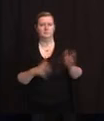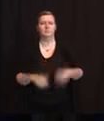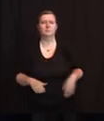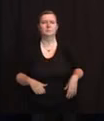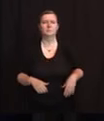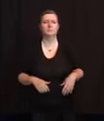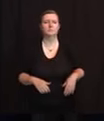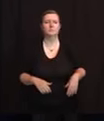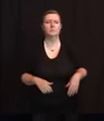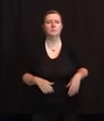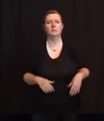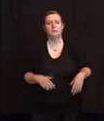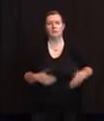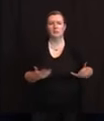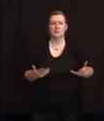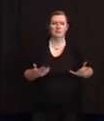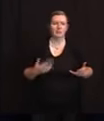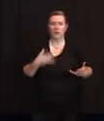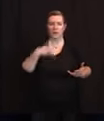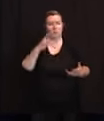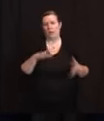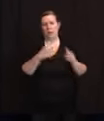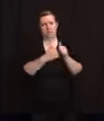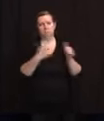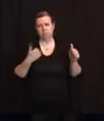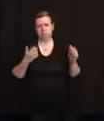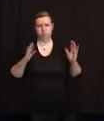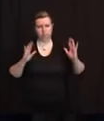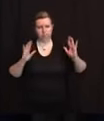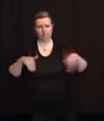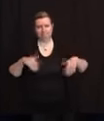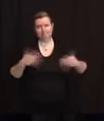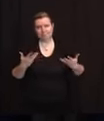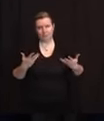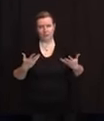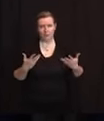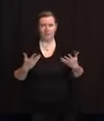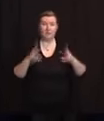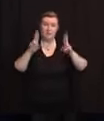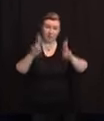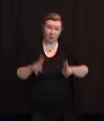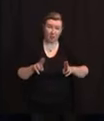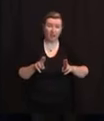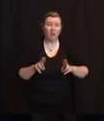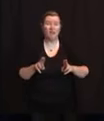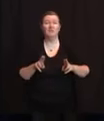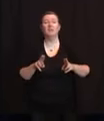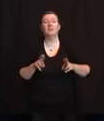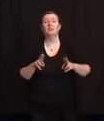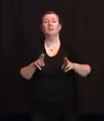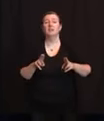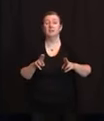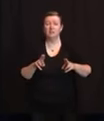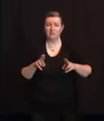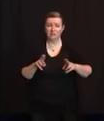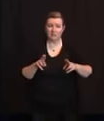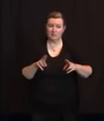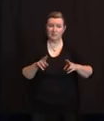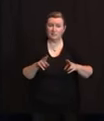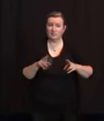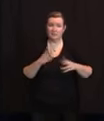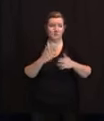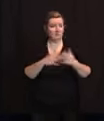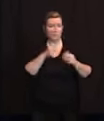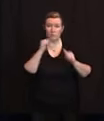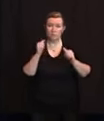We're at a point now where not everybody who filed a claim in the beginning is still claiming or certifying for benefits anymore over the past 2